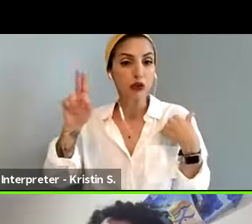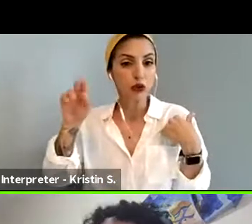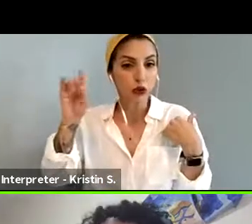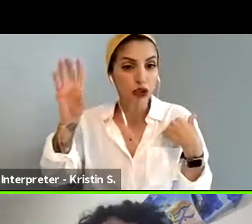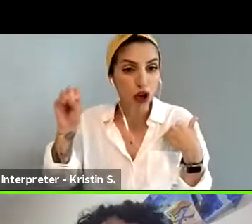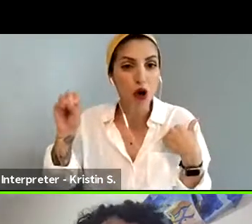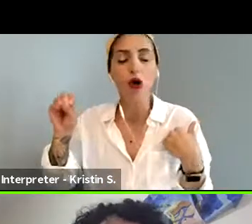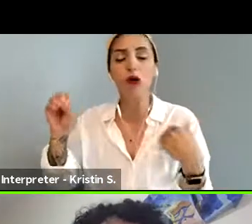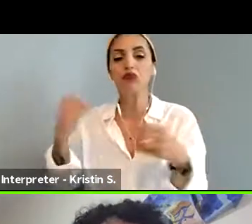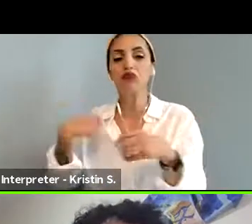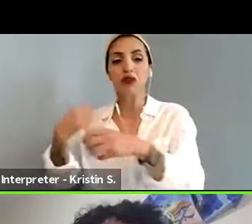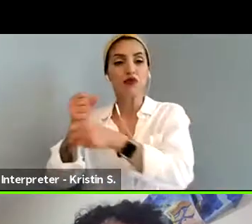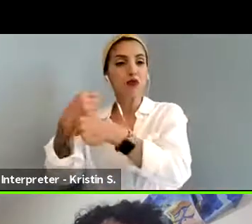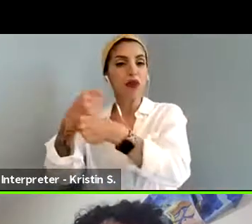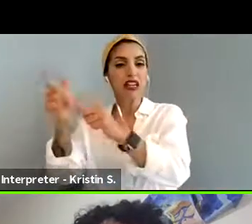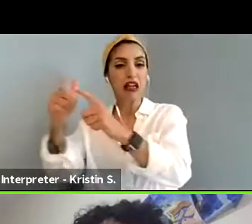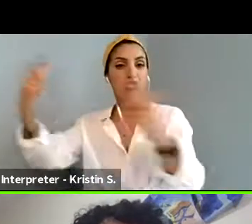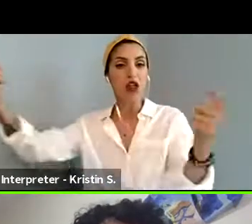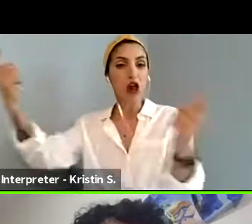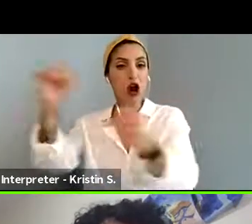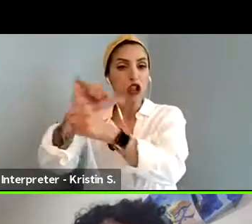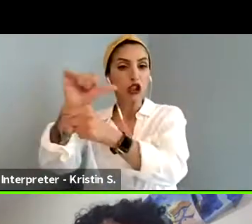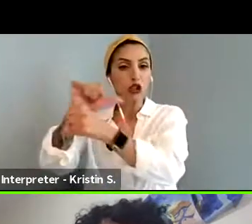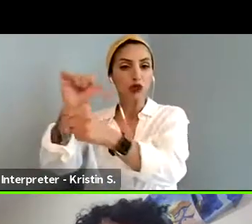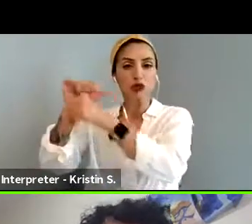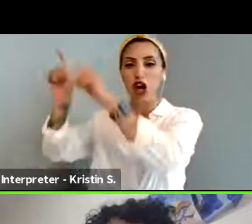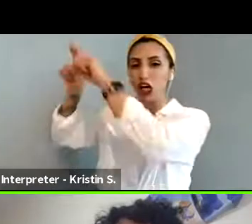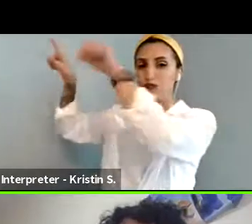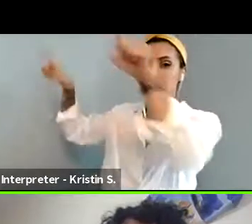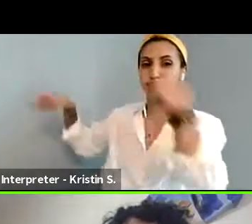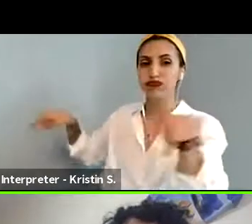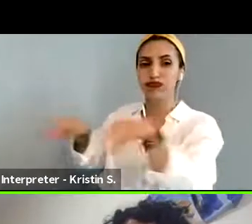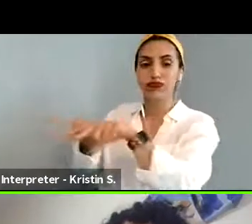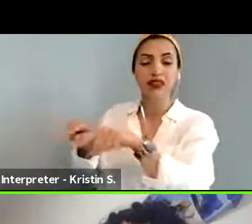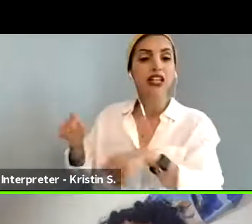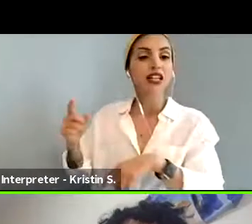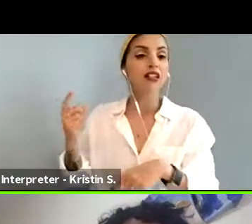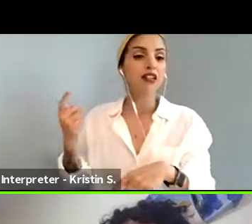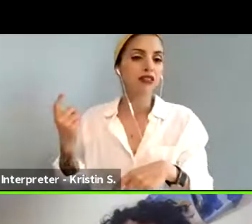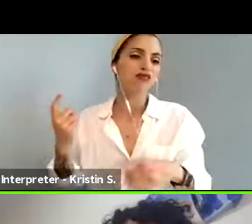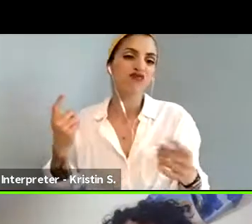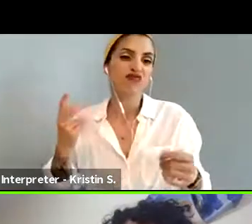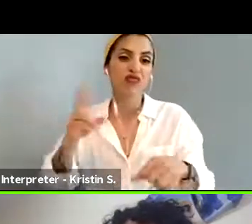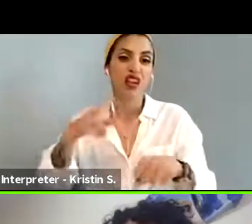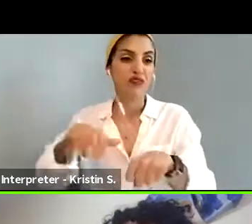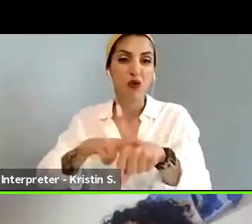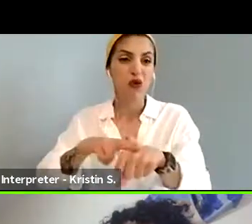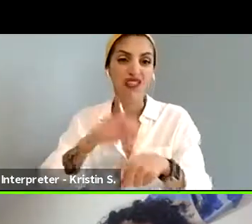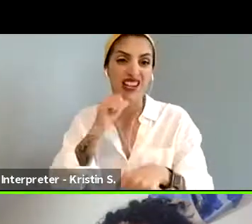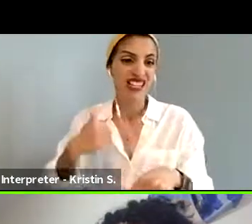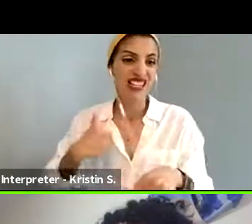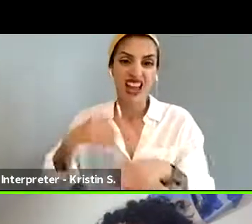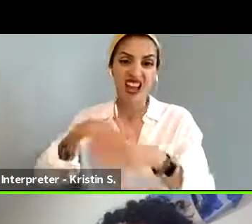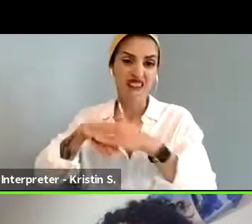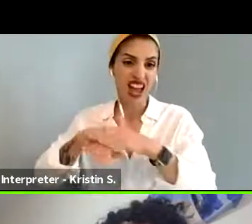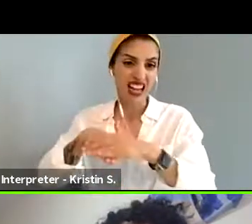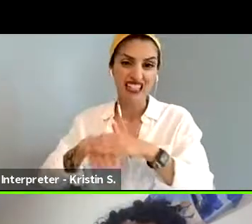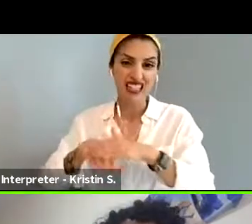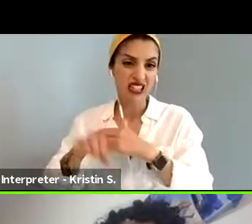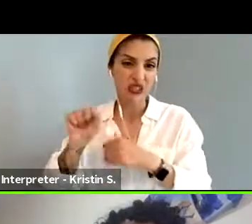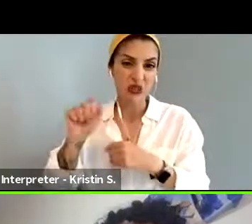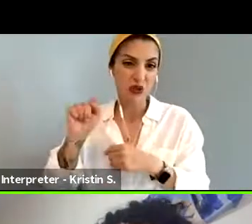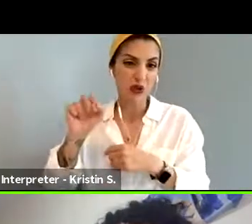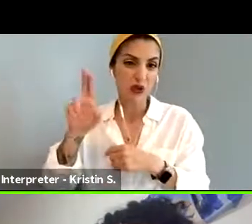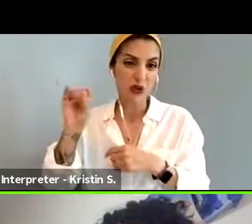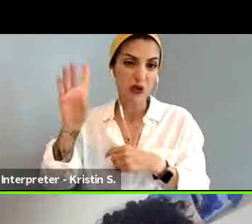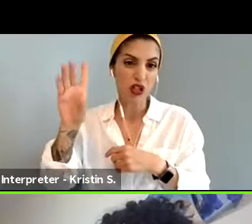large works that went hung on the wall. And of course I didn't have access to the studio, or I think they